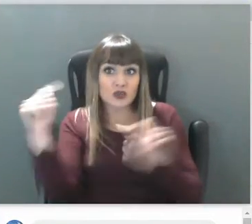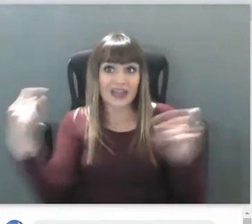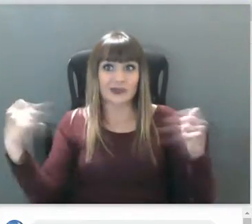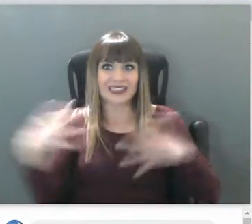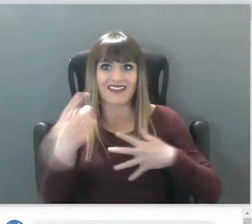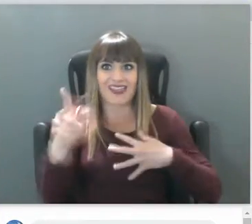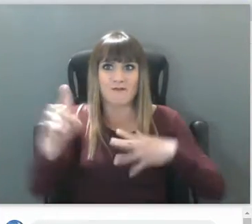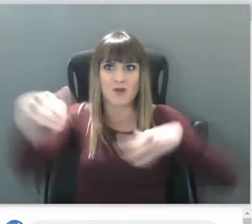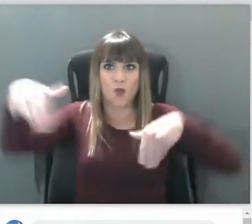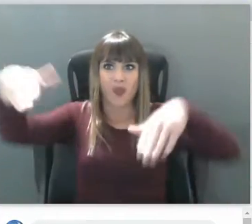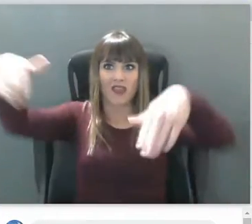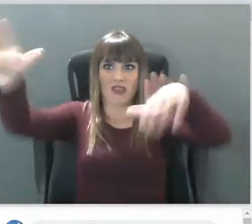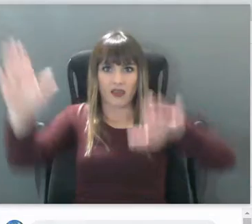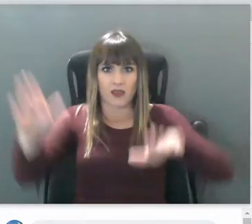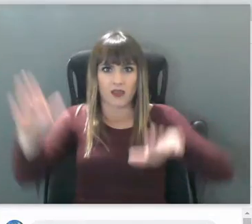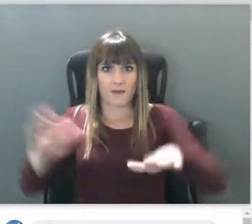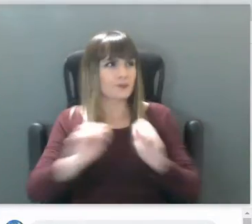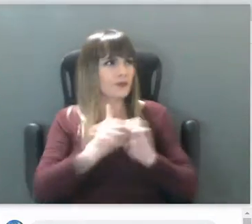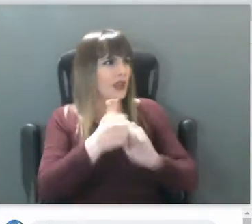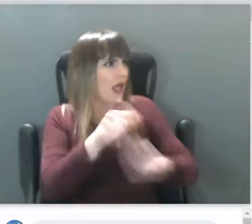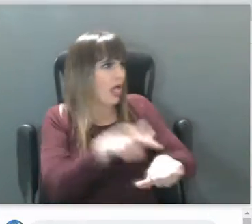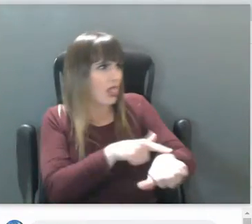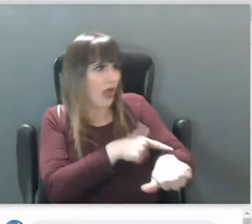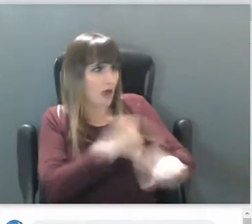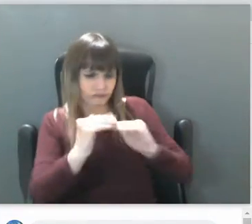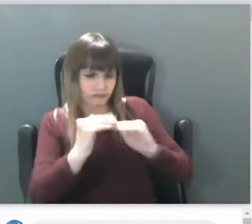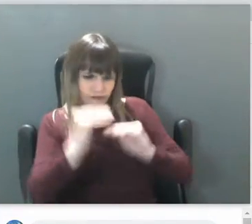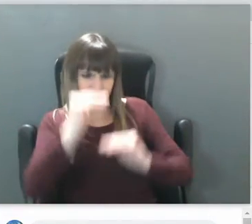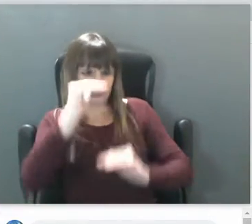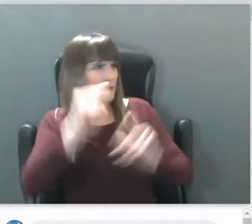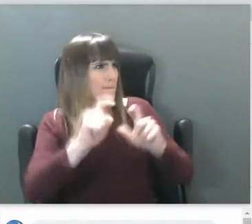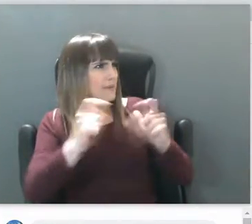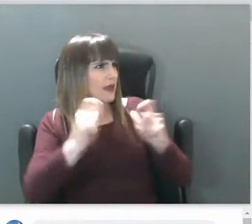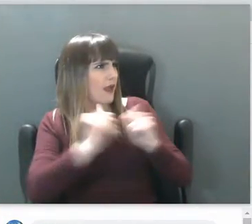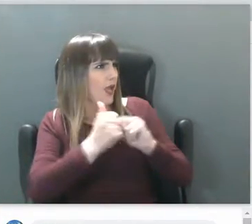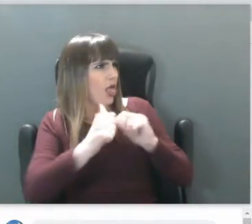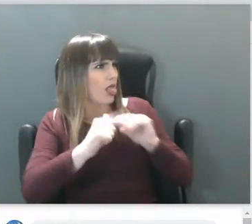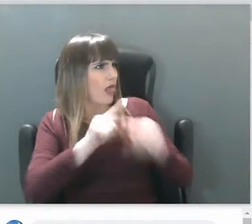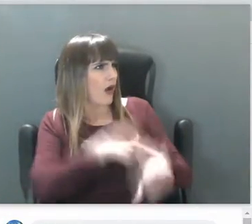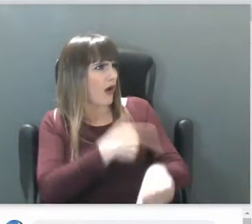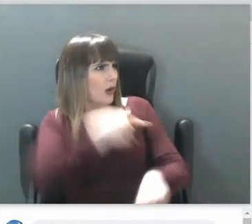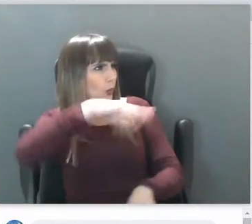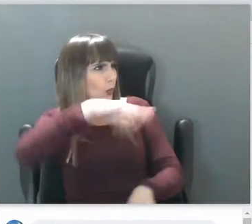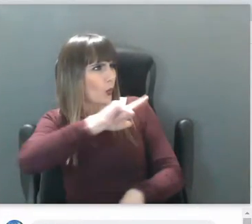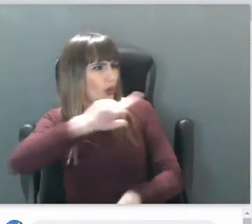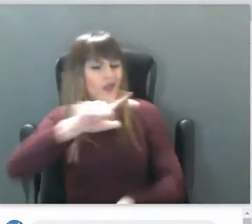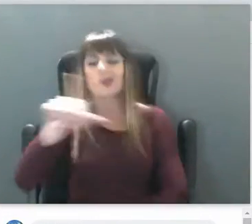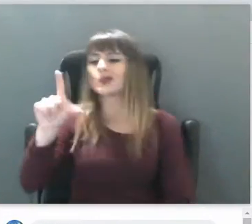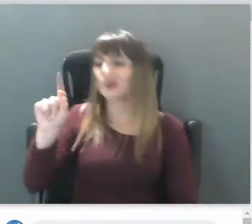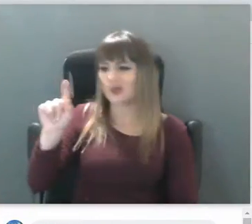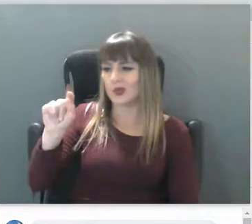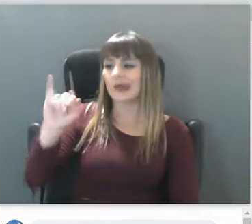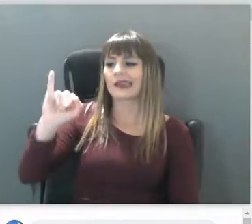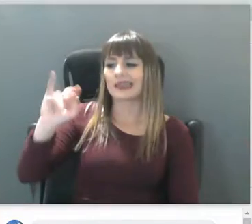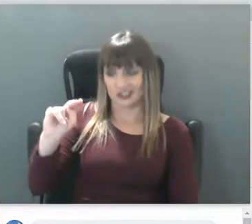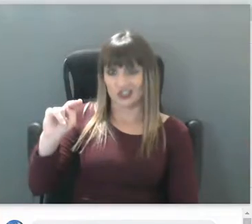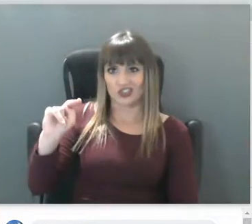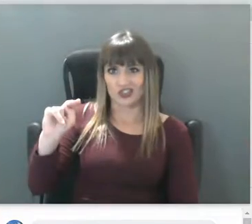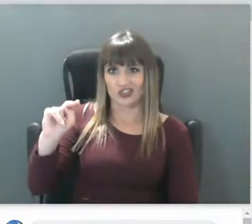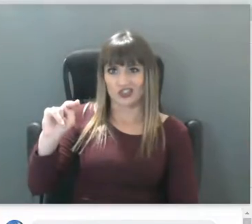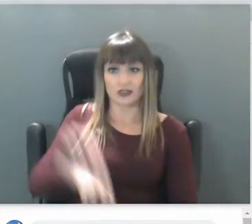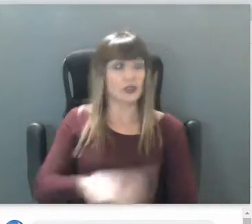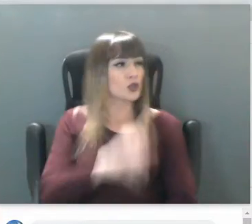grow? They can be up to 20 inches. Yeah. And do they shed the quills? They do, yeah.